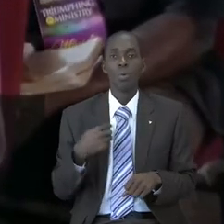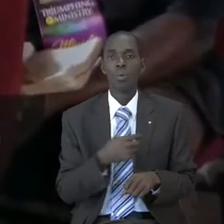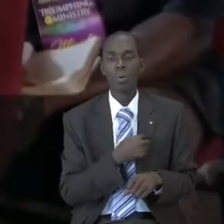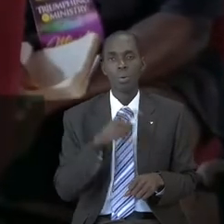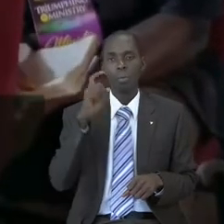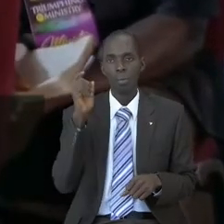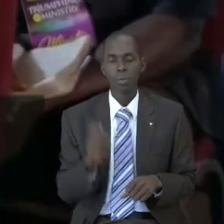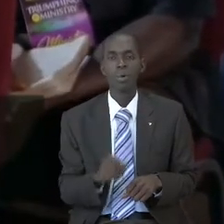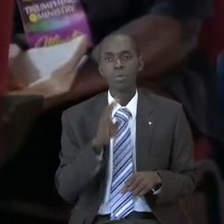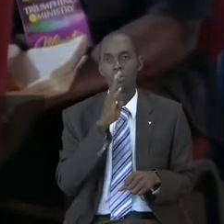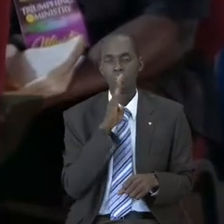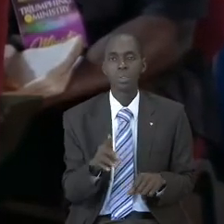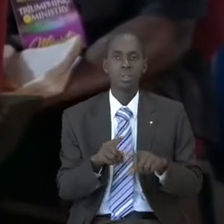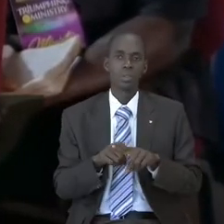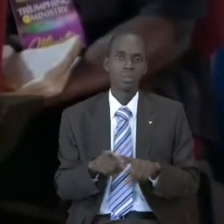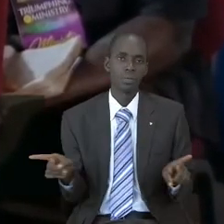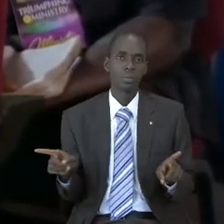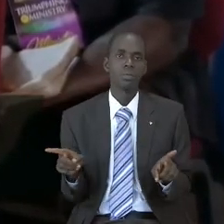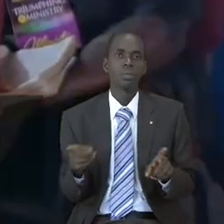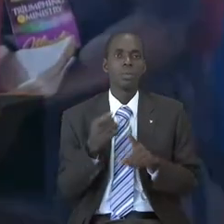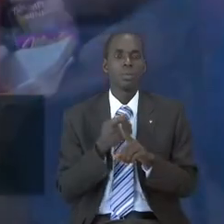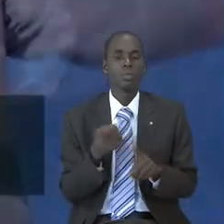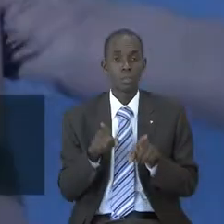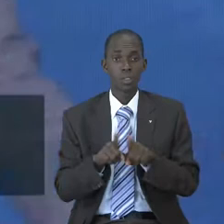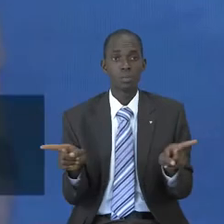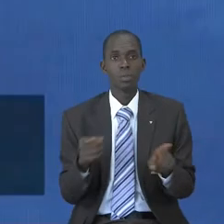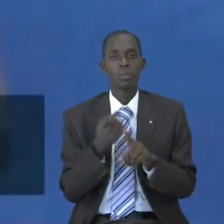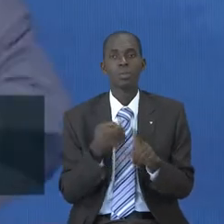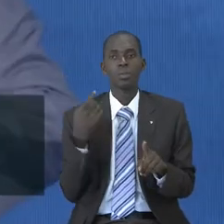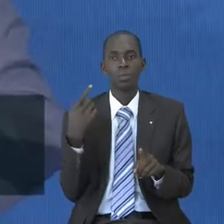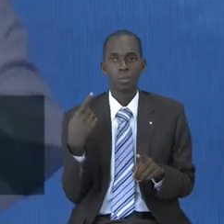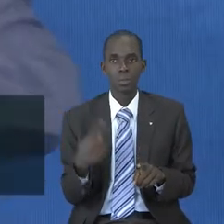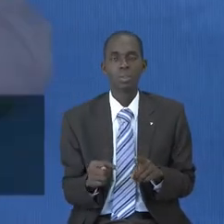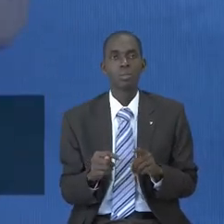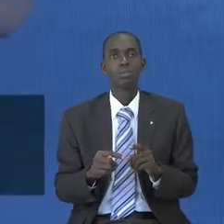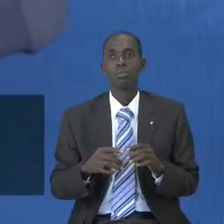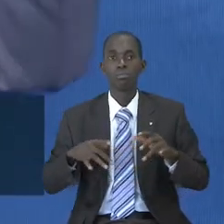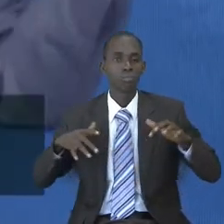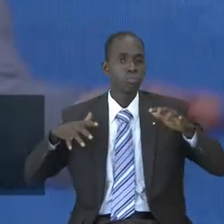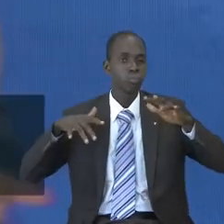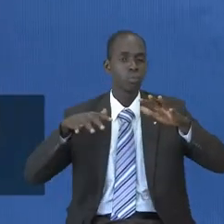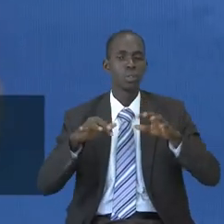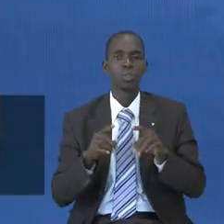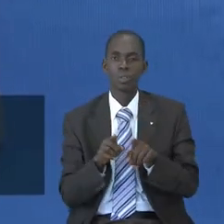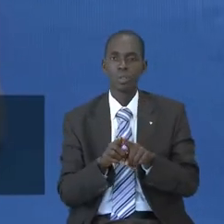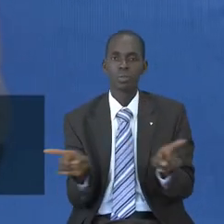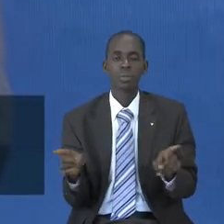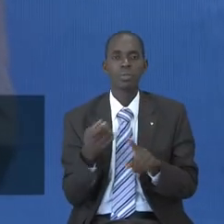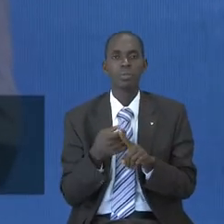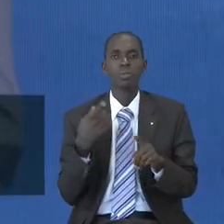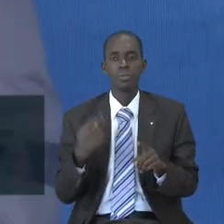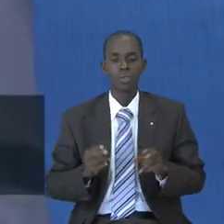be different from the larger nation, the human